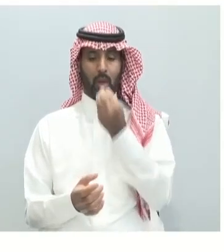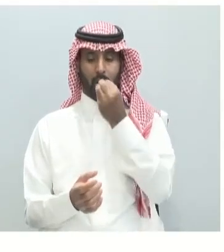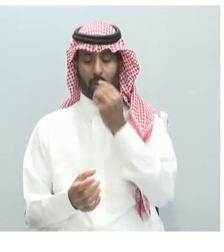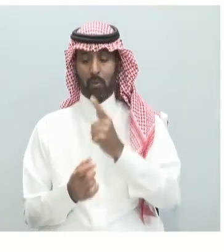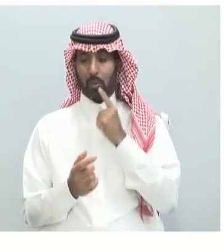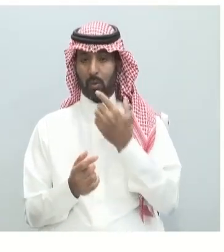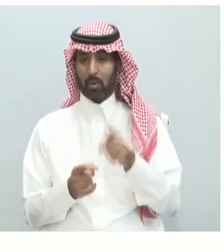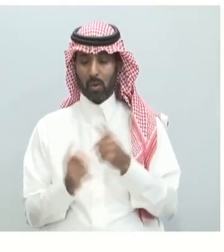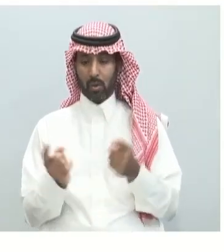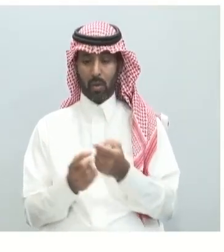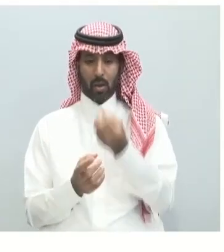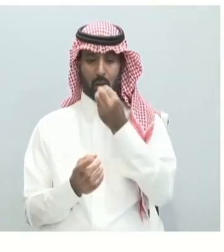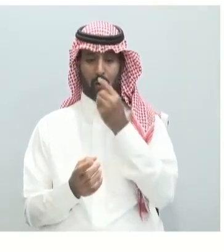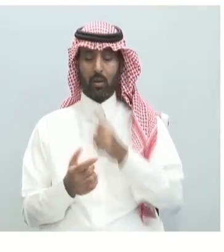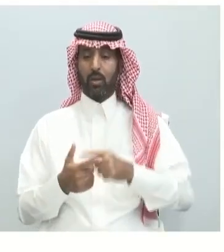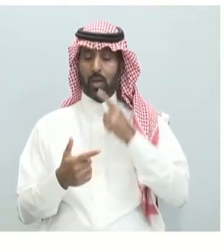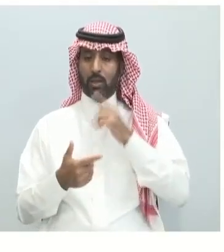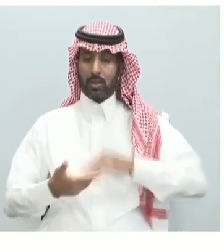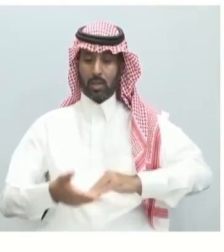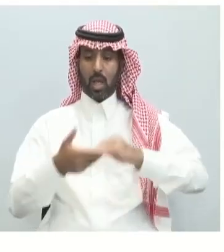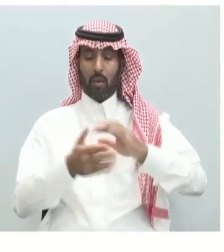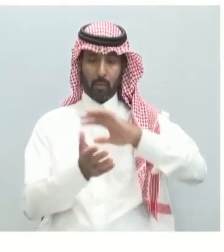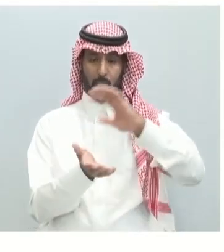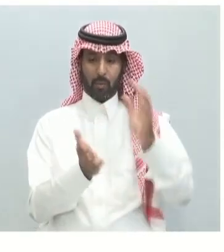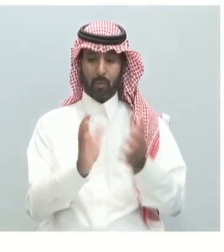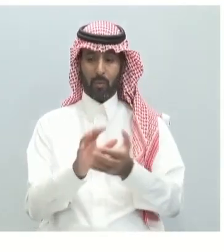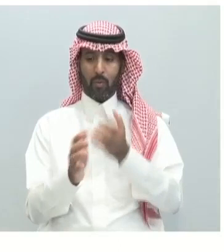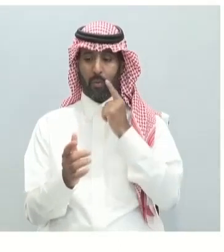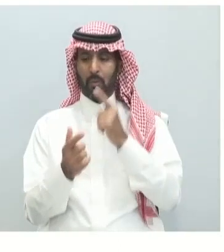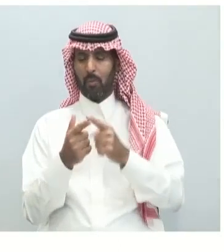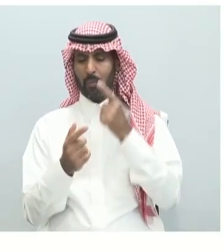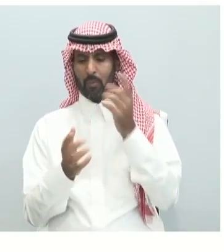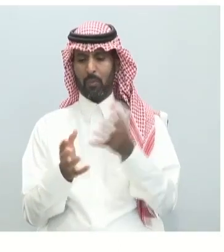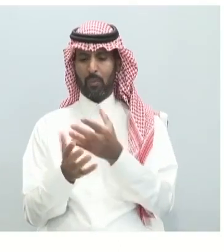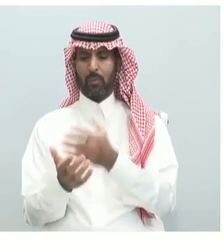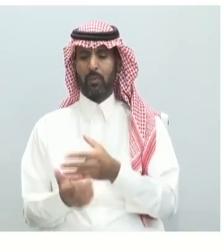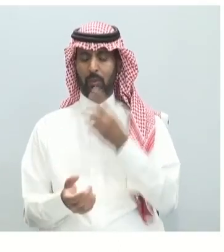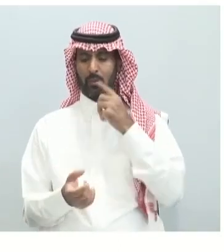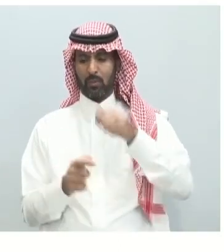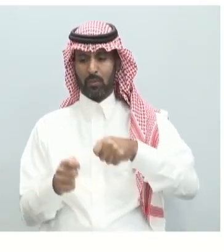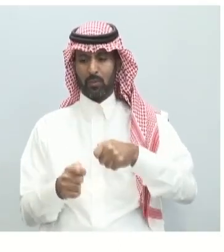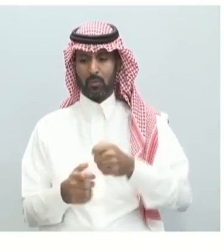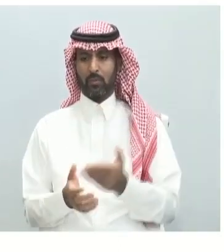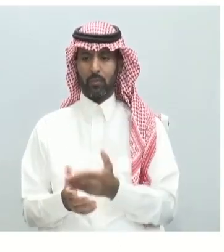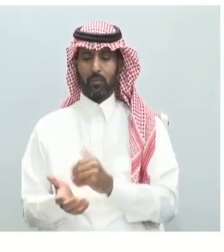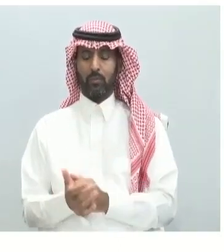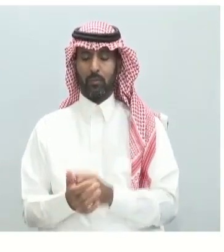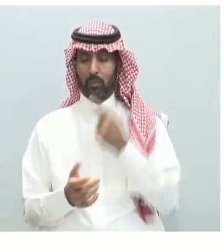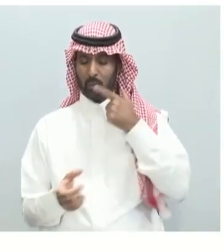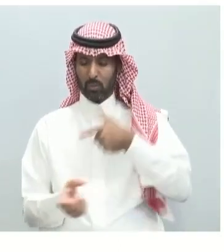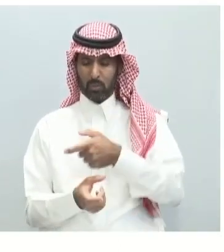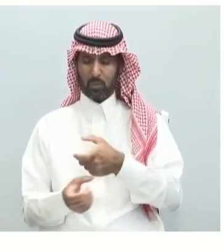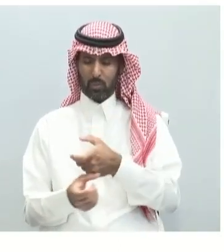fruits and vegetables is one way to help our planet, since it does not involve spraying harmful pesticides and herbicides into the